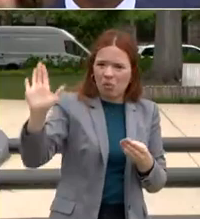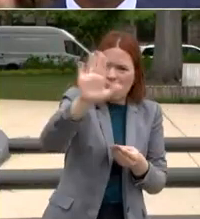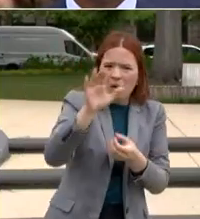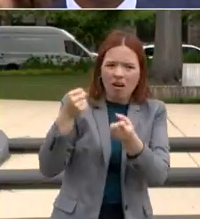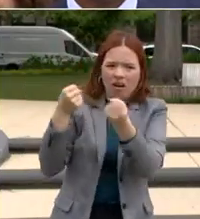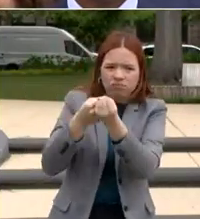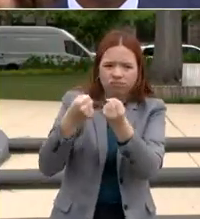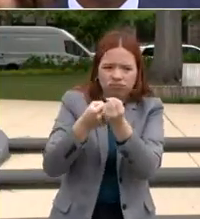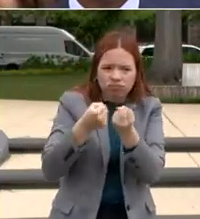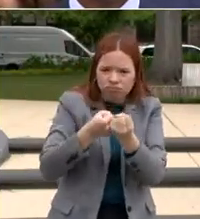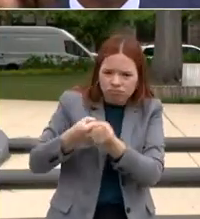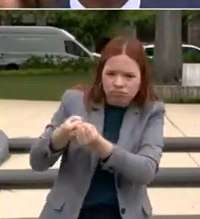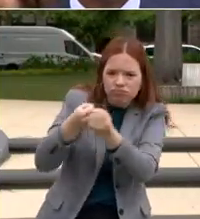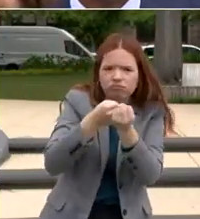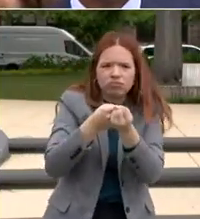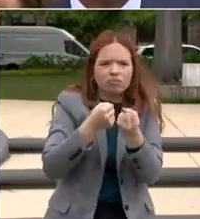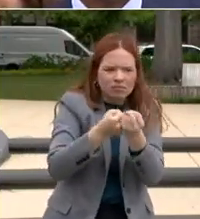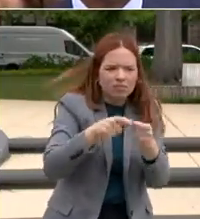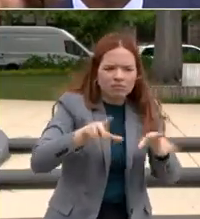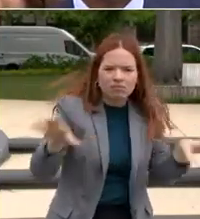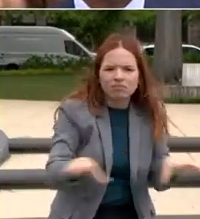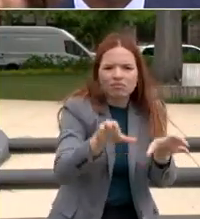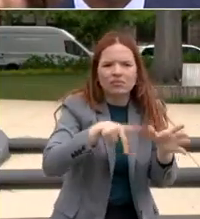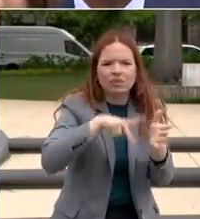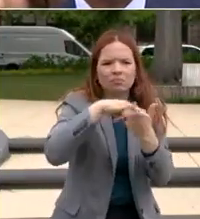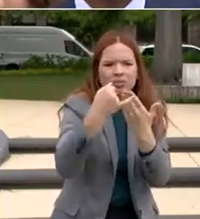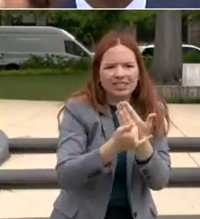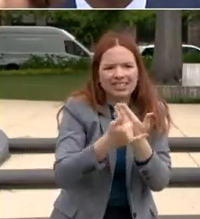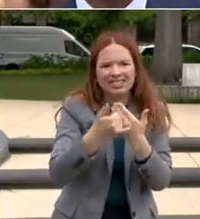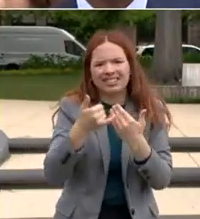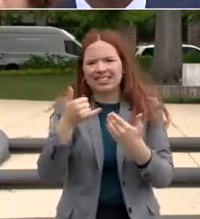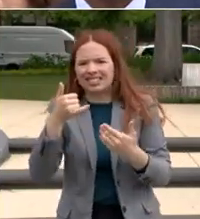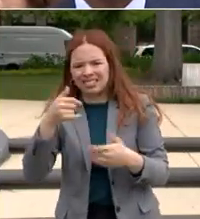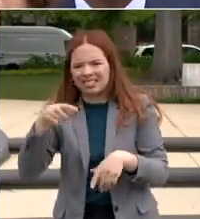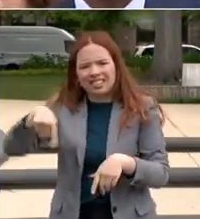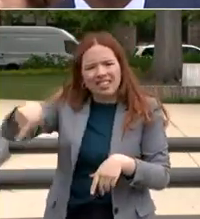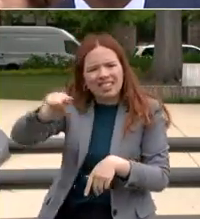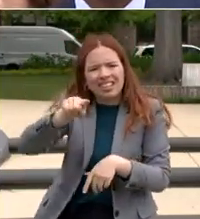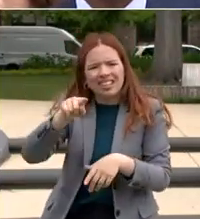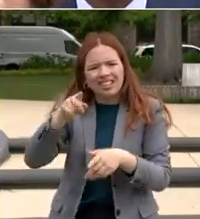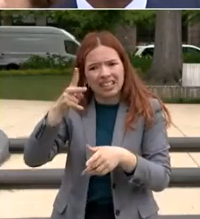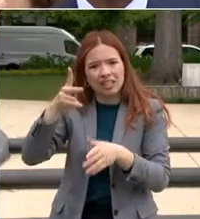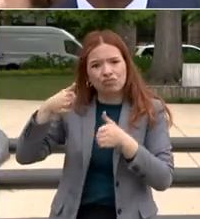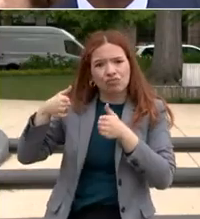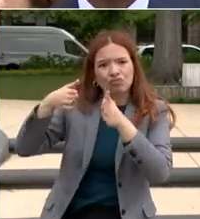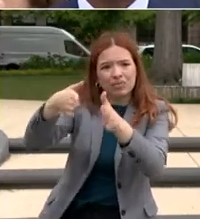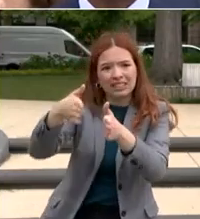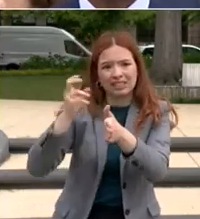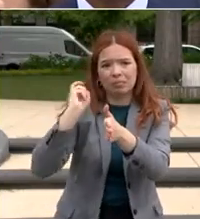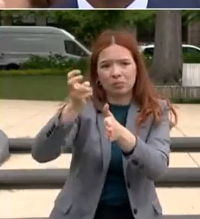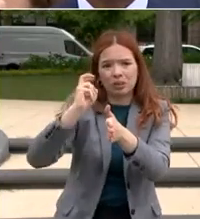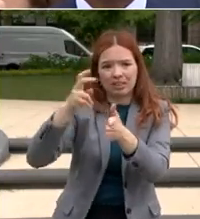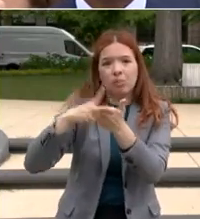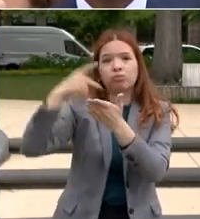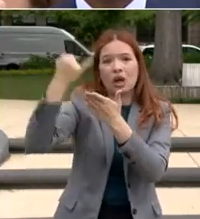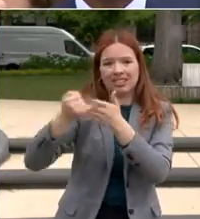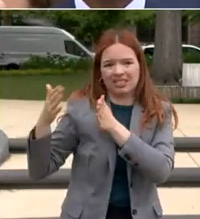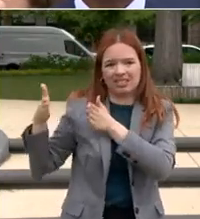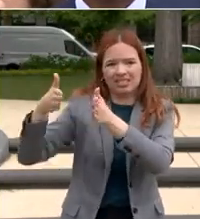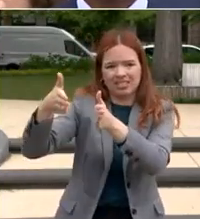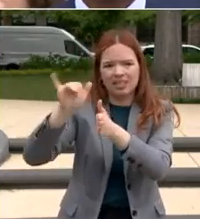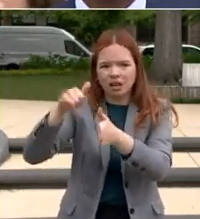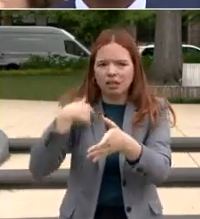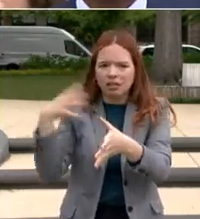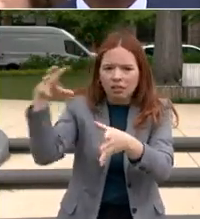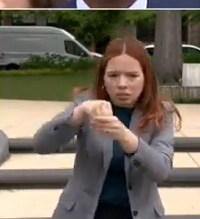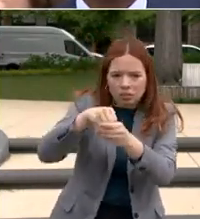The quick and dirty. I support the K Street Transitway project and investments included in the mayor's budget proposal